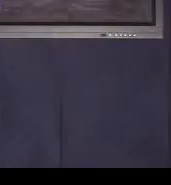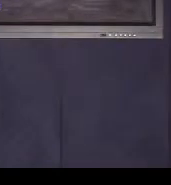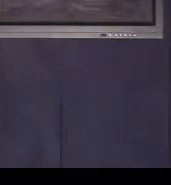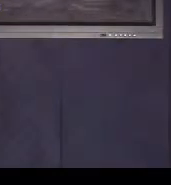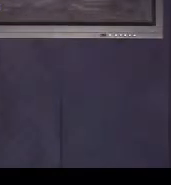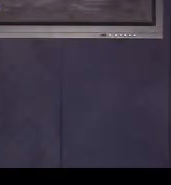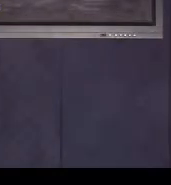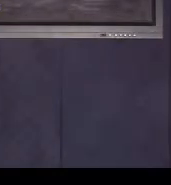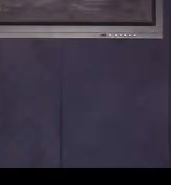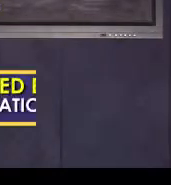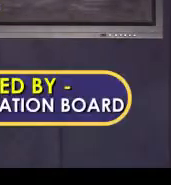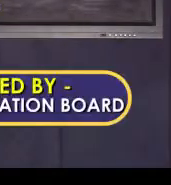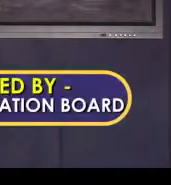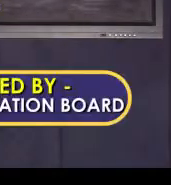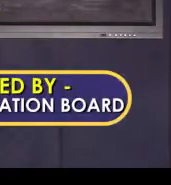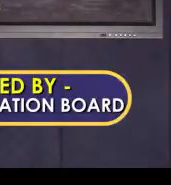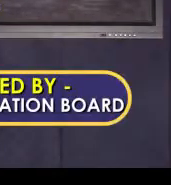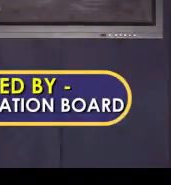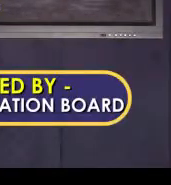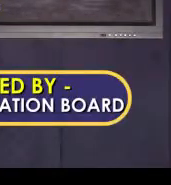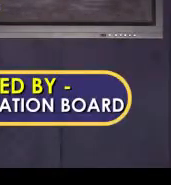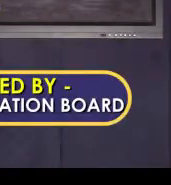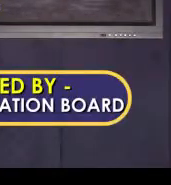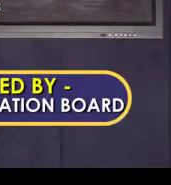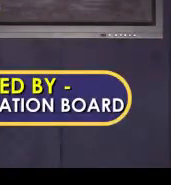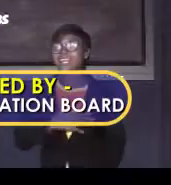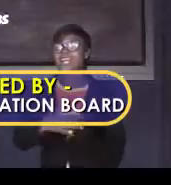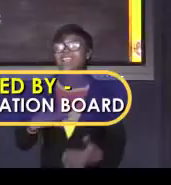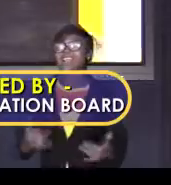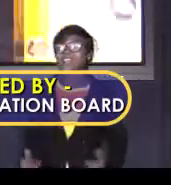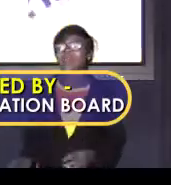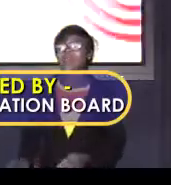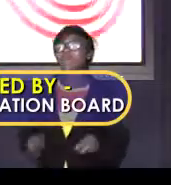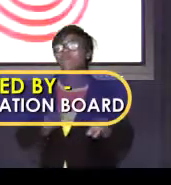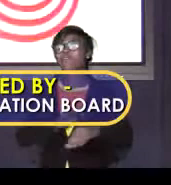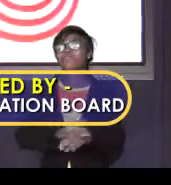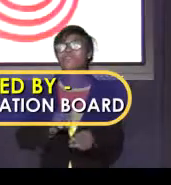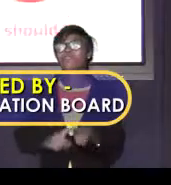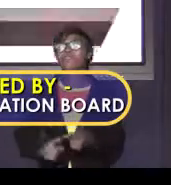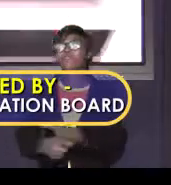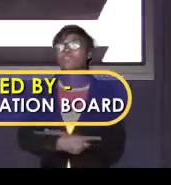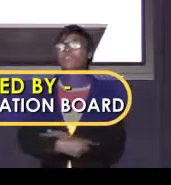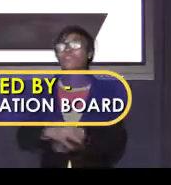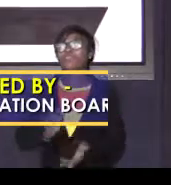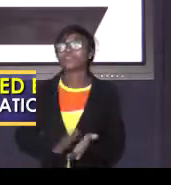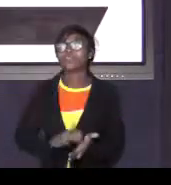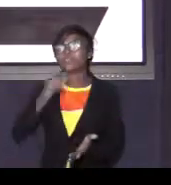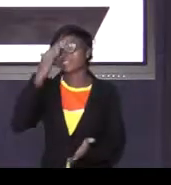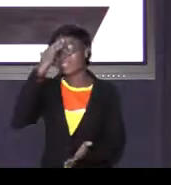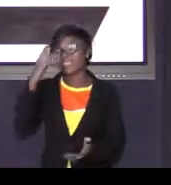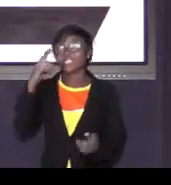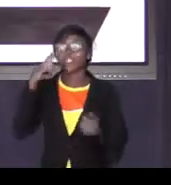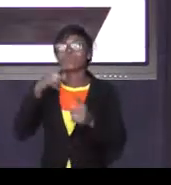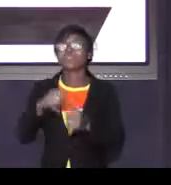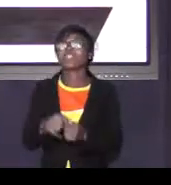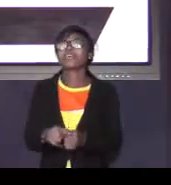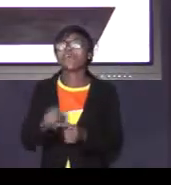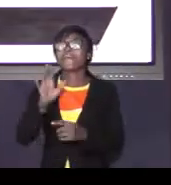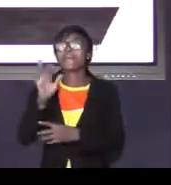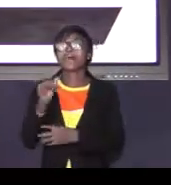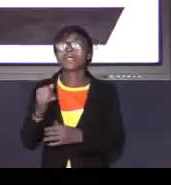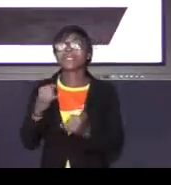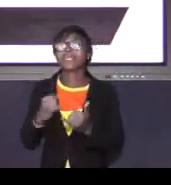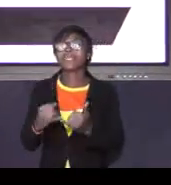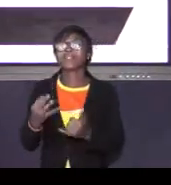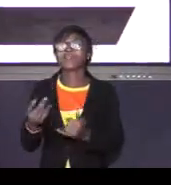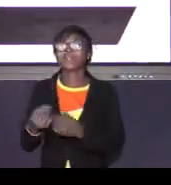chair. That's because you are wonderful children. And now moving on to today's learning objectives.